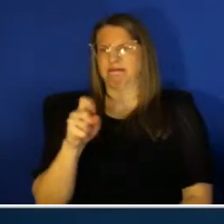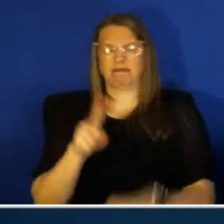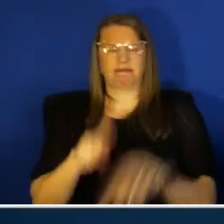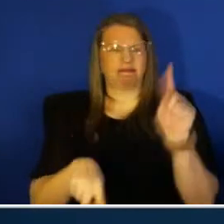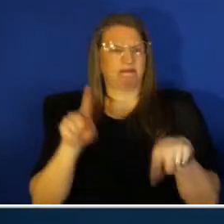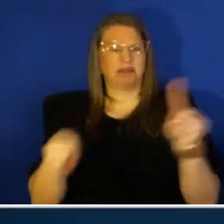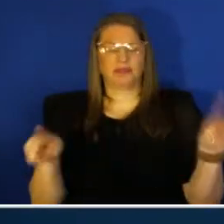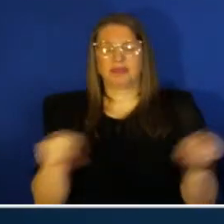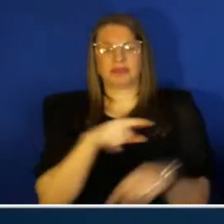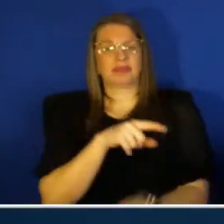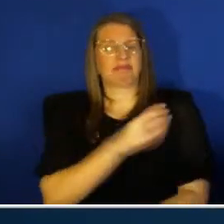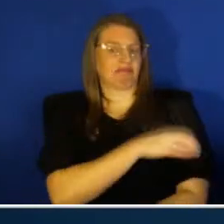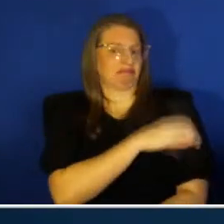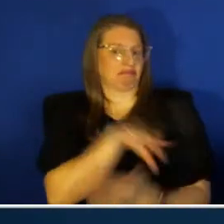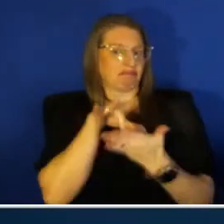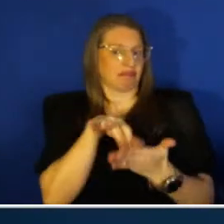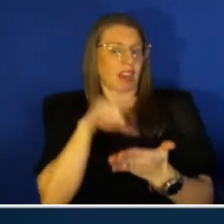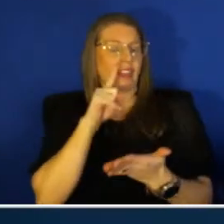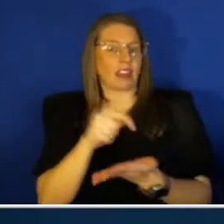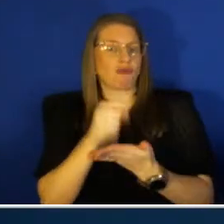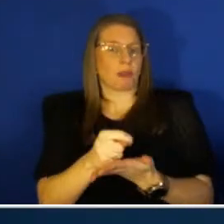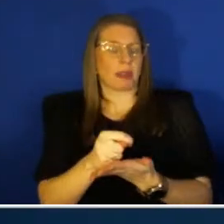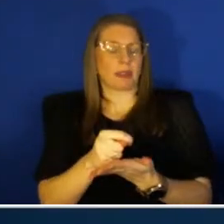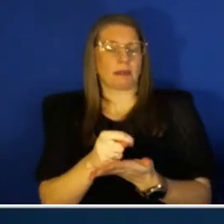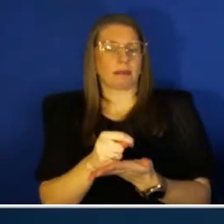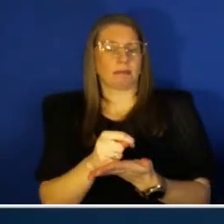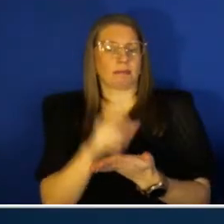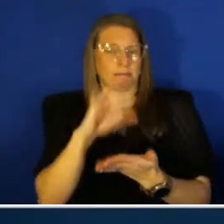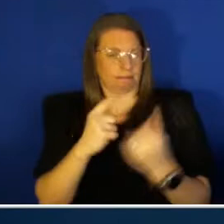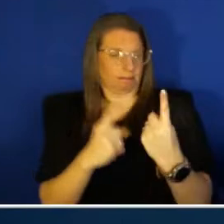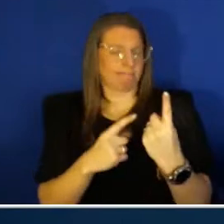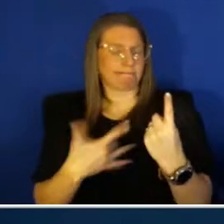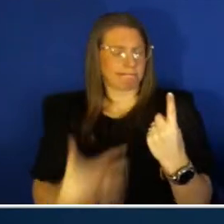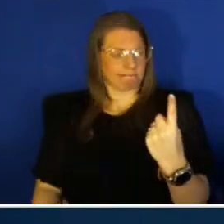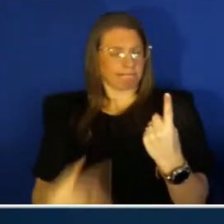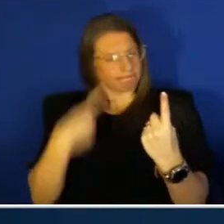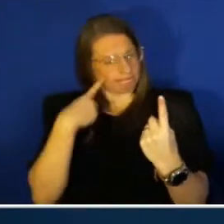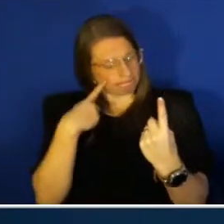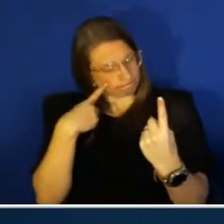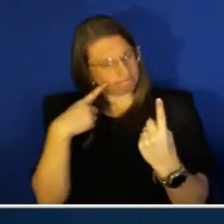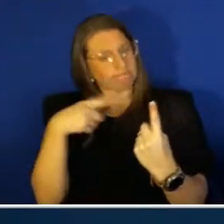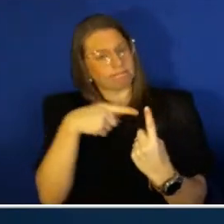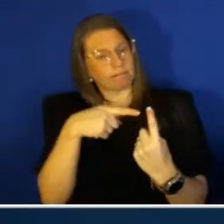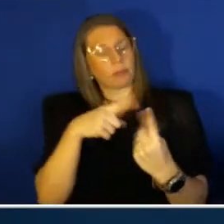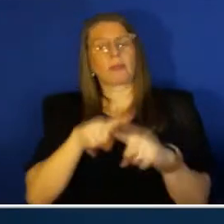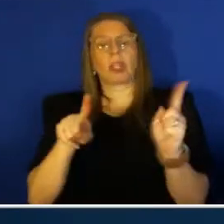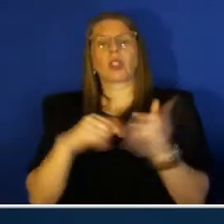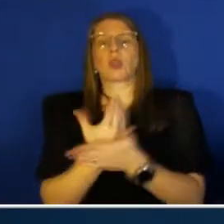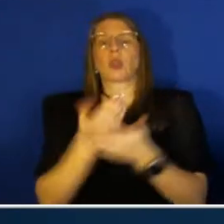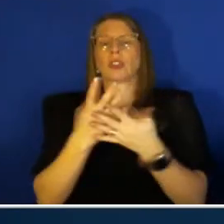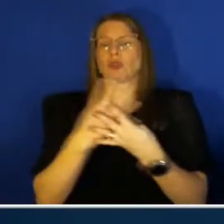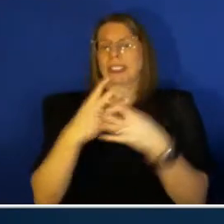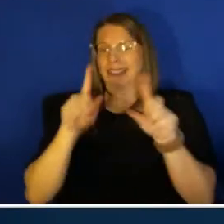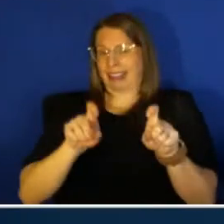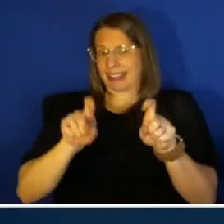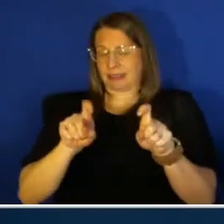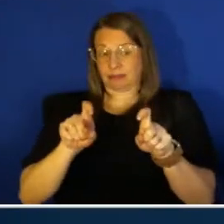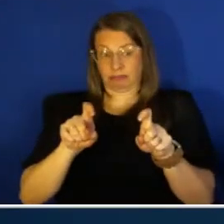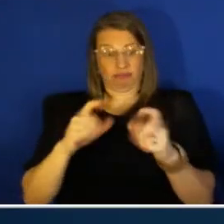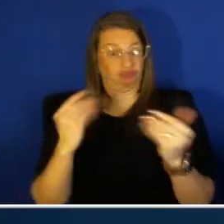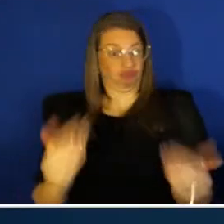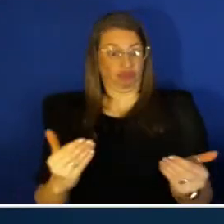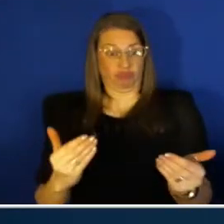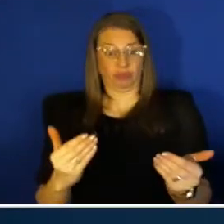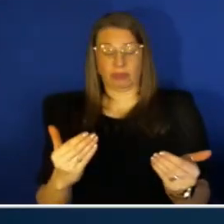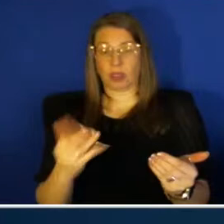clinical trials. I think treatment is the one that we think about most often, but there are new screening tests that are being tested that's going to be even